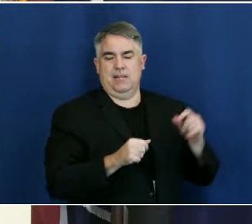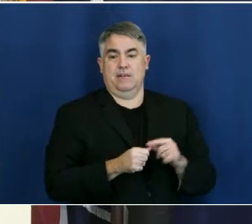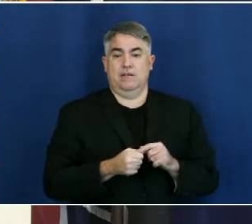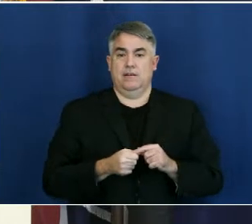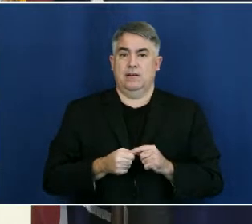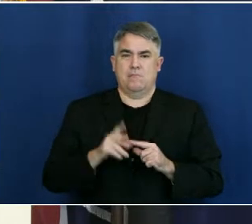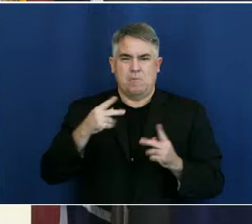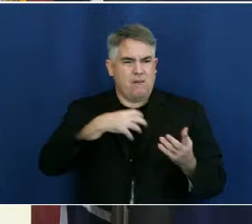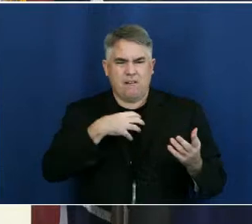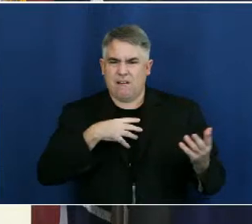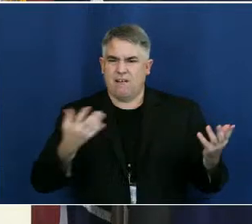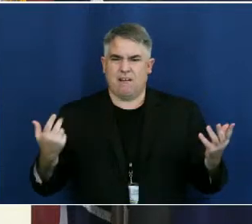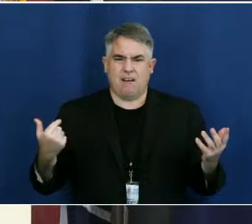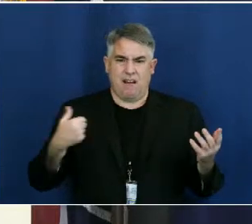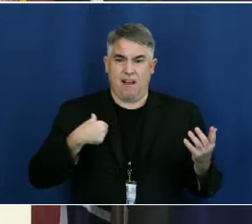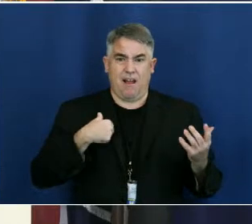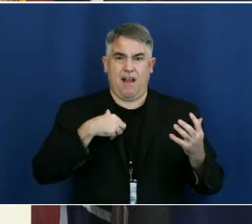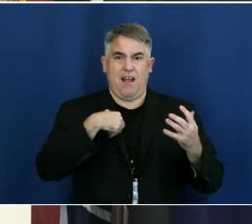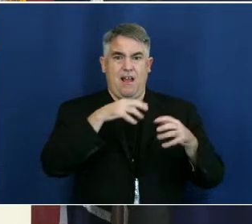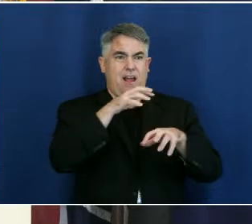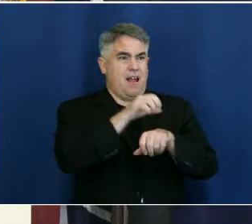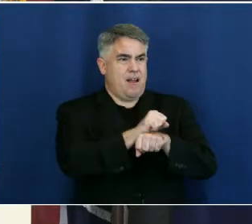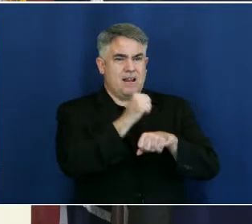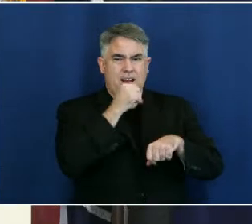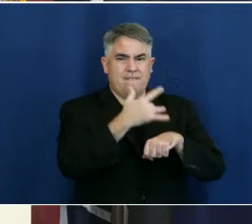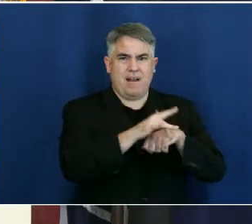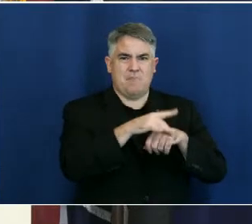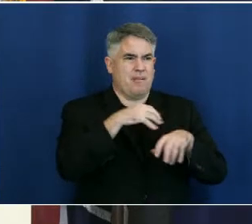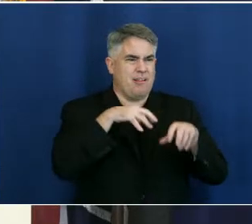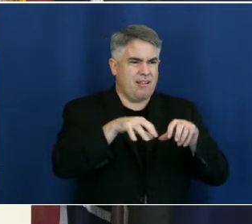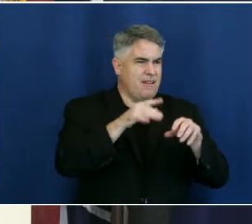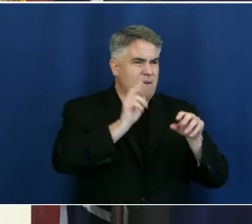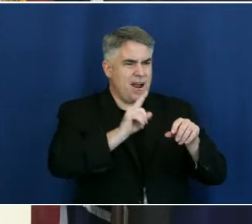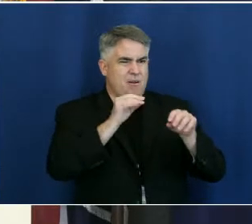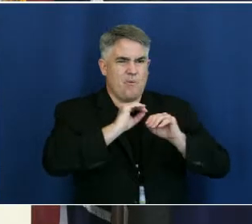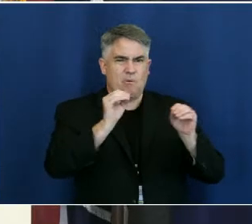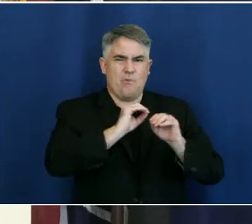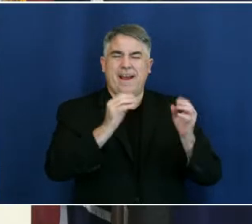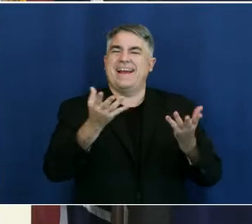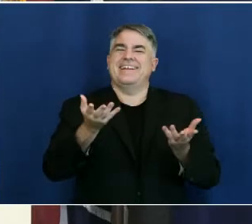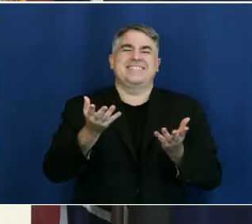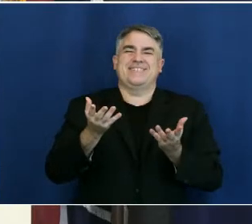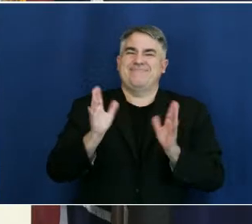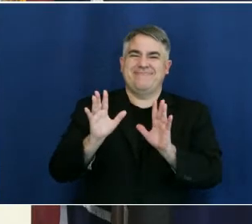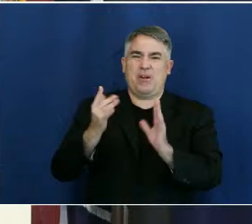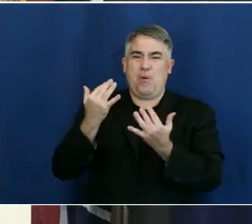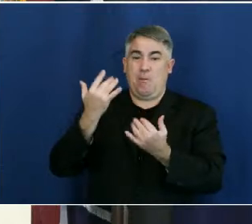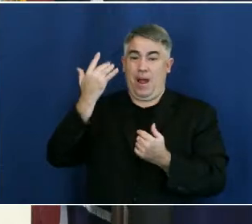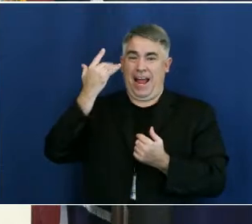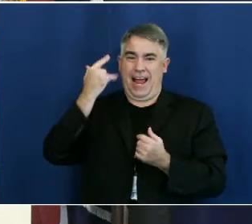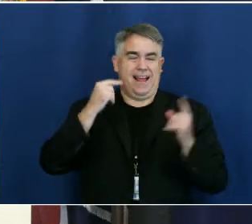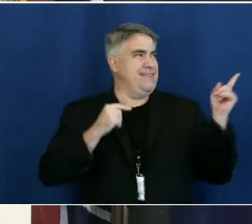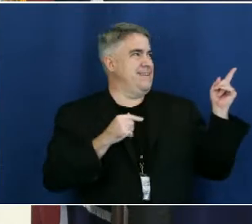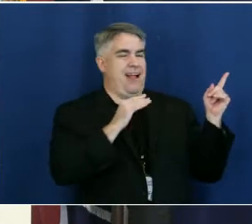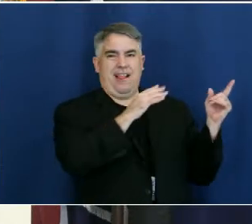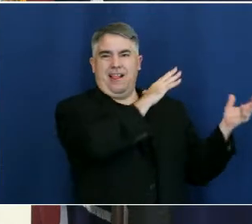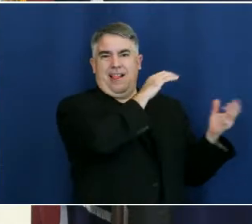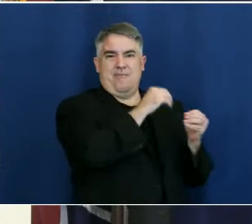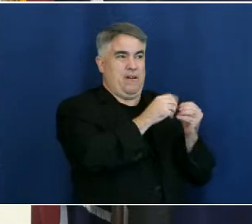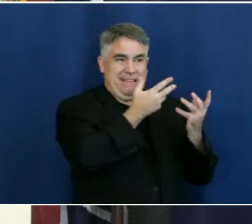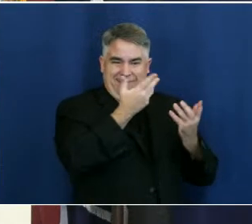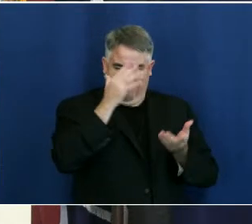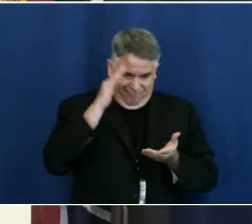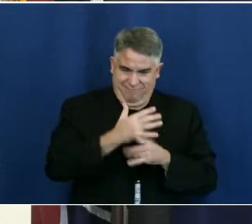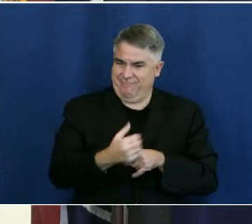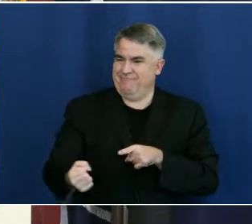the website, there's no appointments, there's nothing there. We don't want to cancel an appointment. And so we're only going to release and make appointments